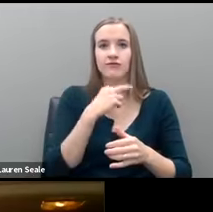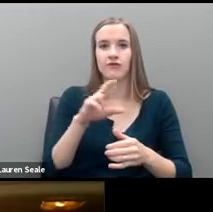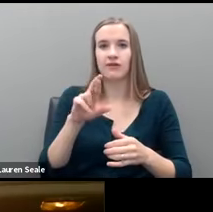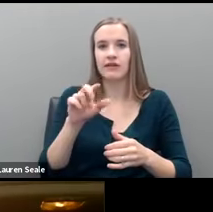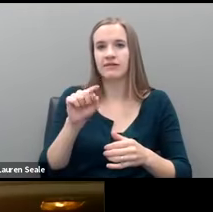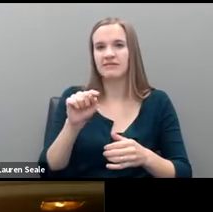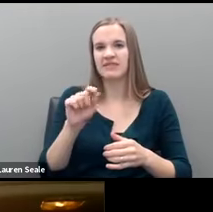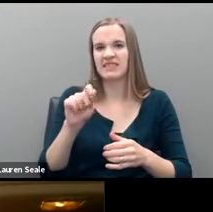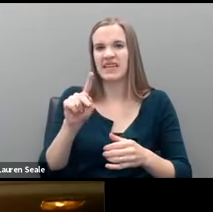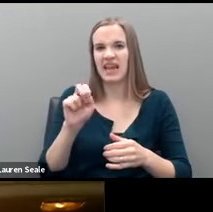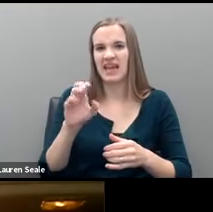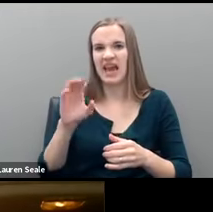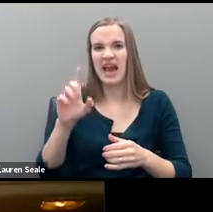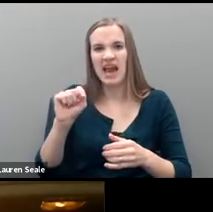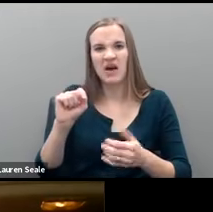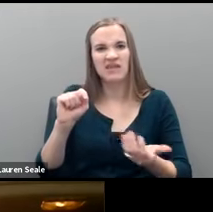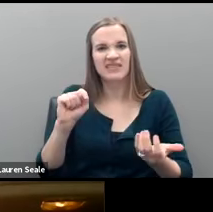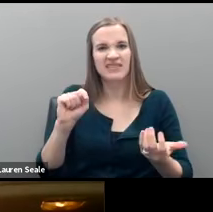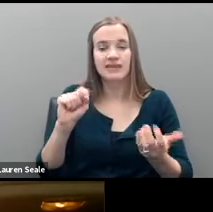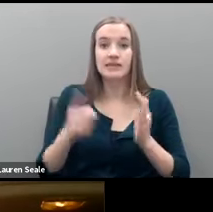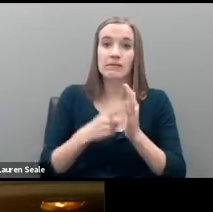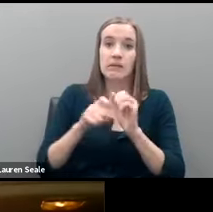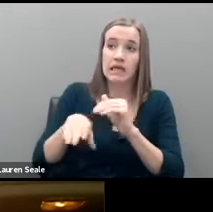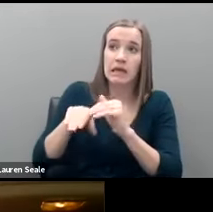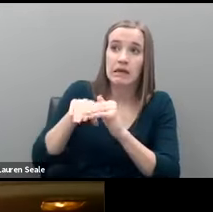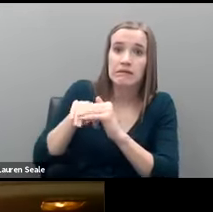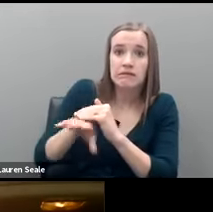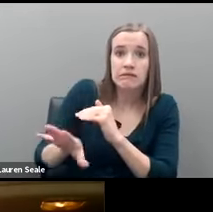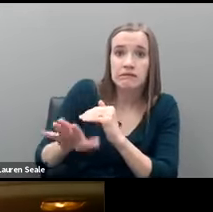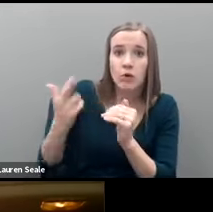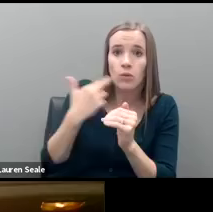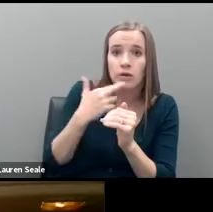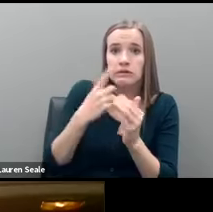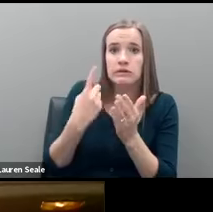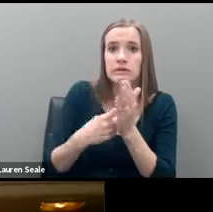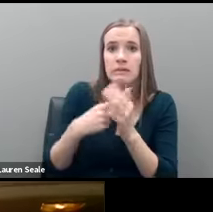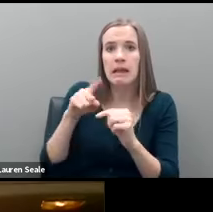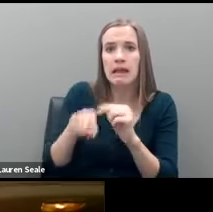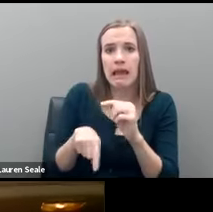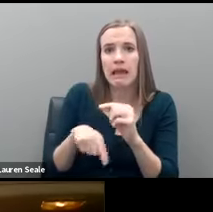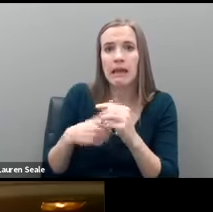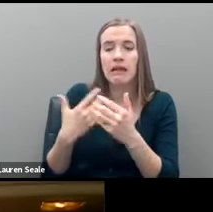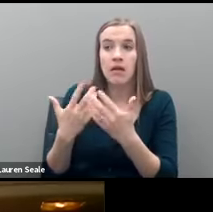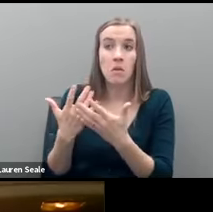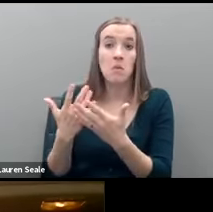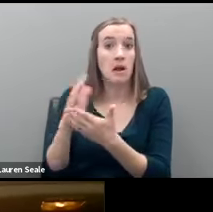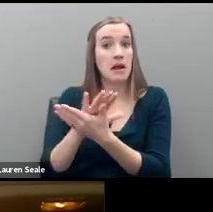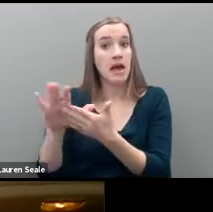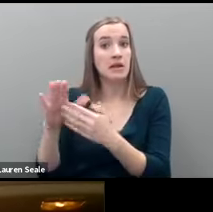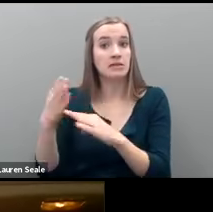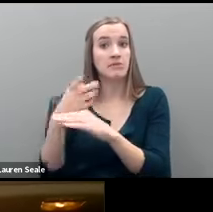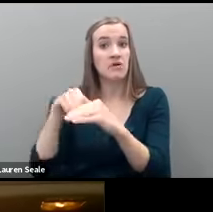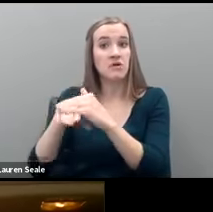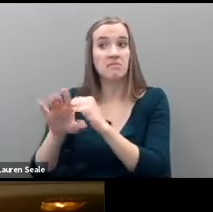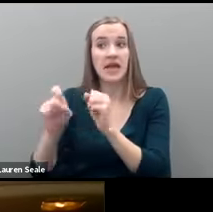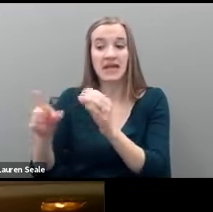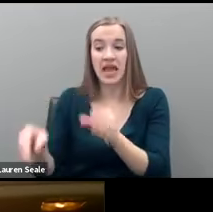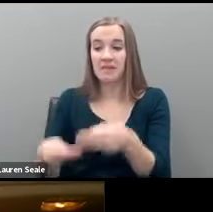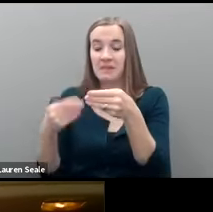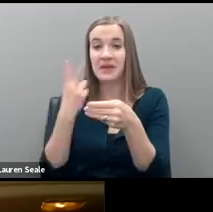can't. It's always nice to kind of do that takeout menu, right? And take a look at well, you can do that with the AT project